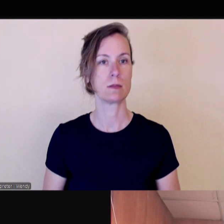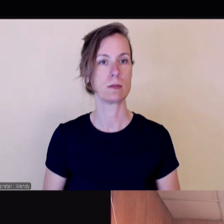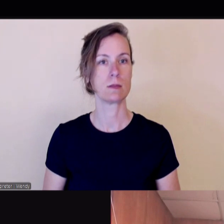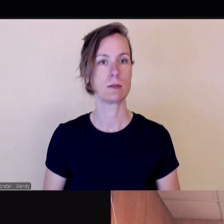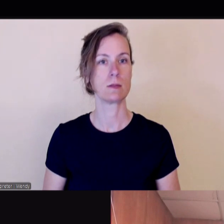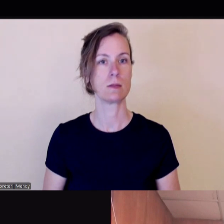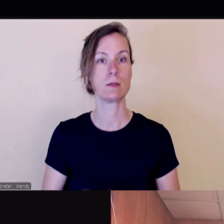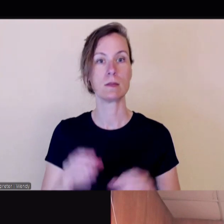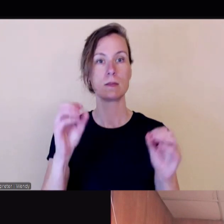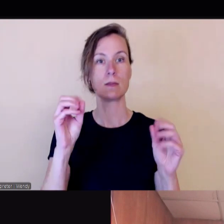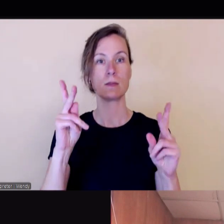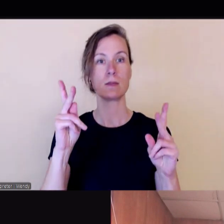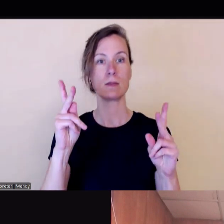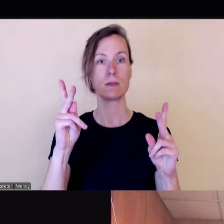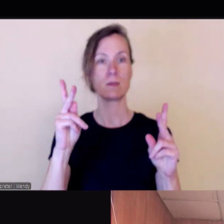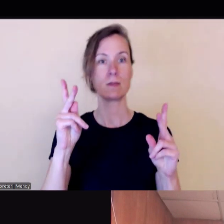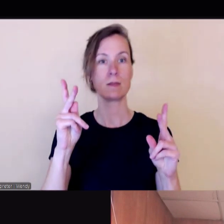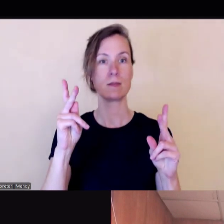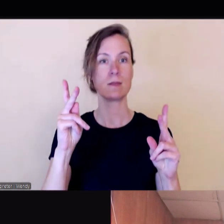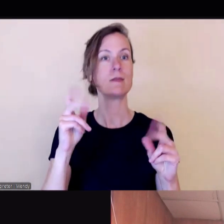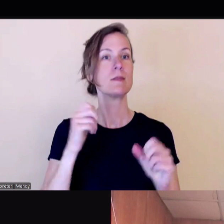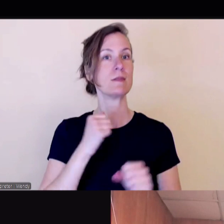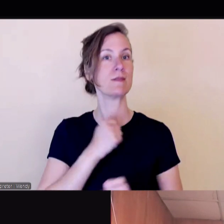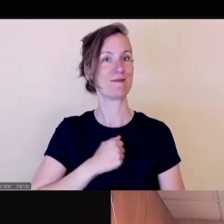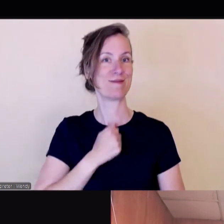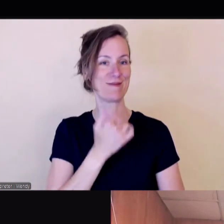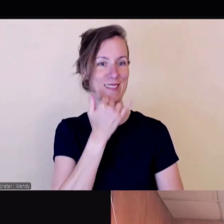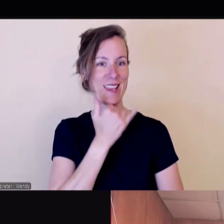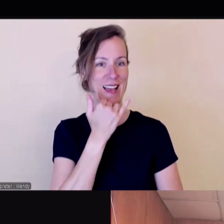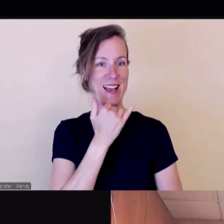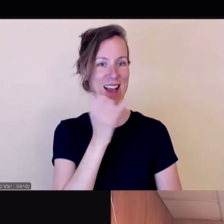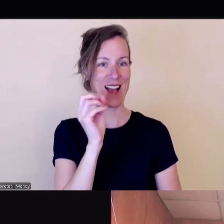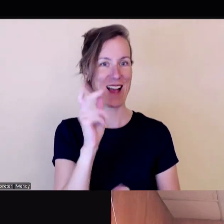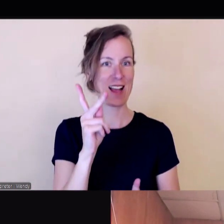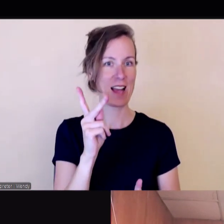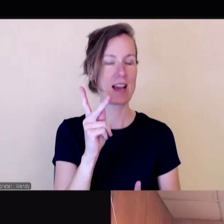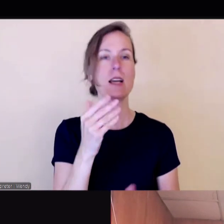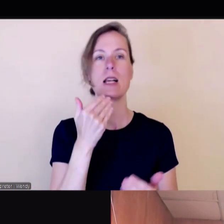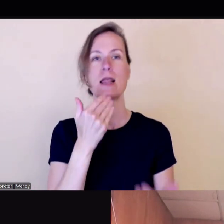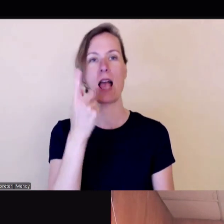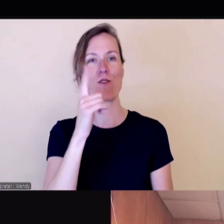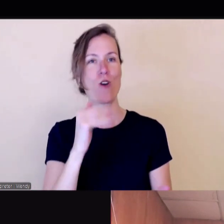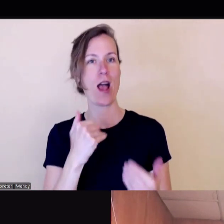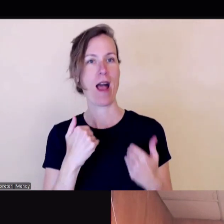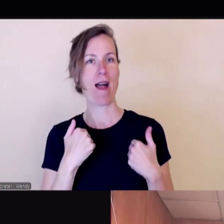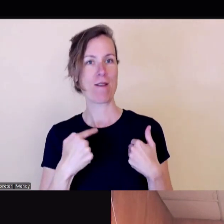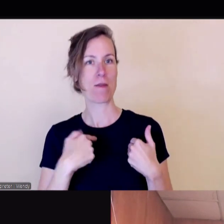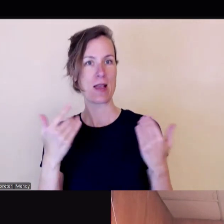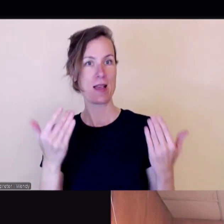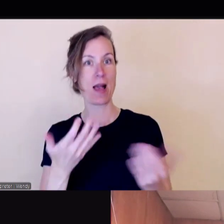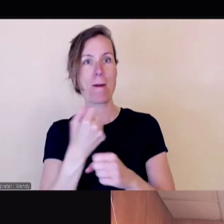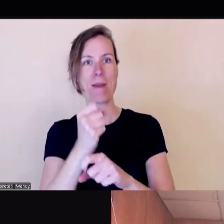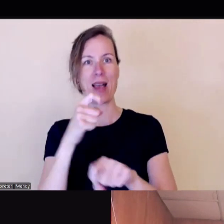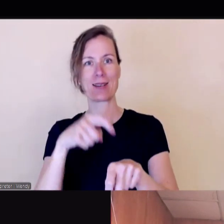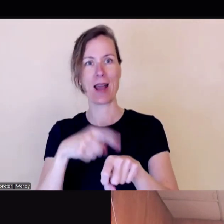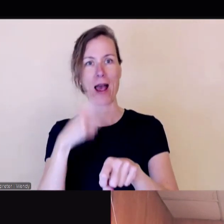Okay, sorry, user error, very sorry. Thank you everybody for having me, for making time for this session.